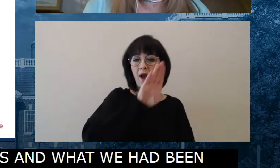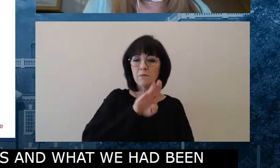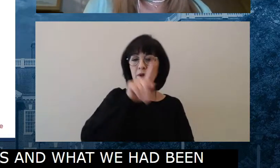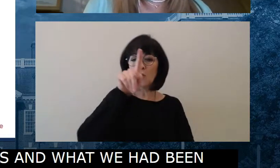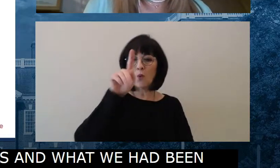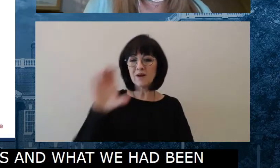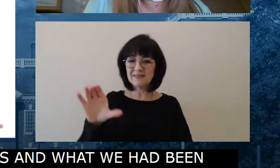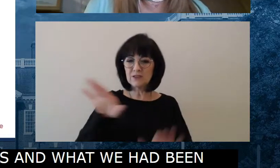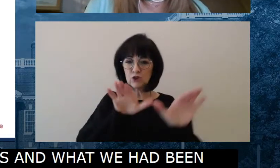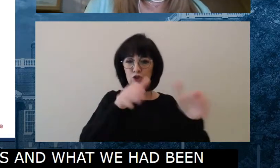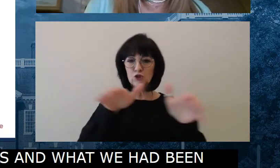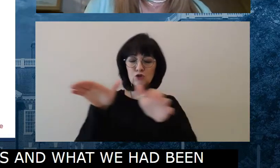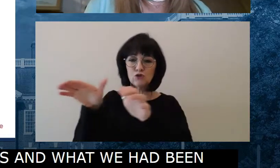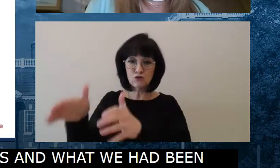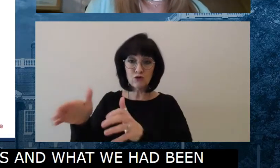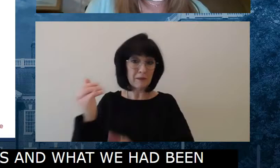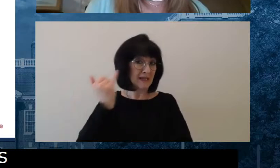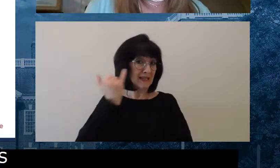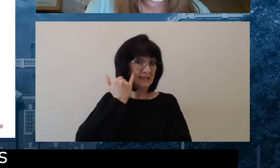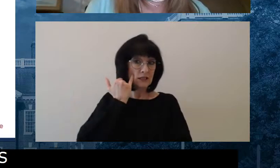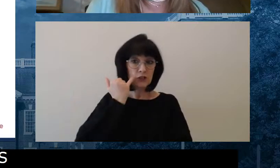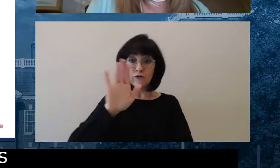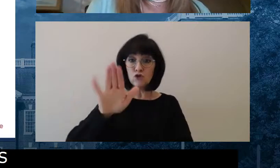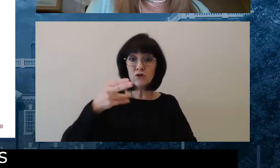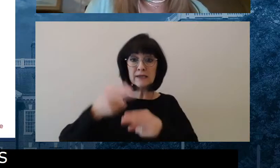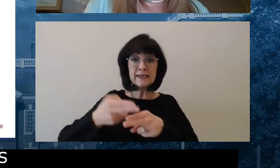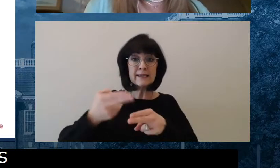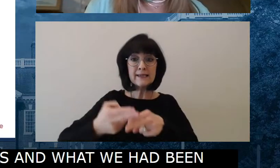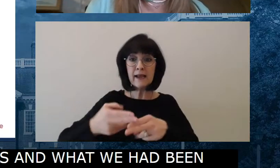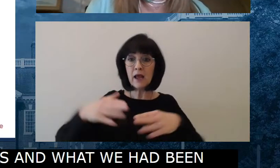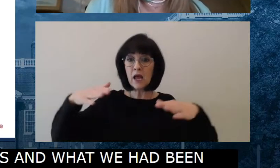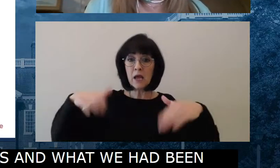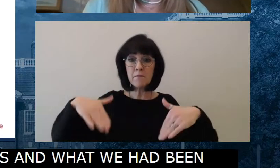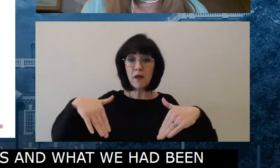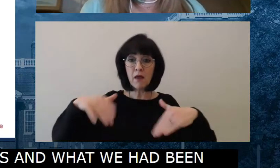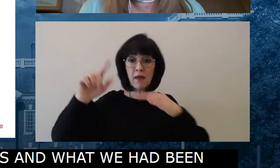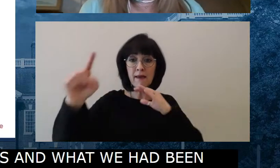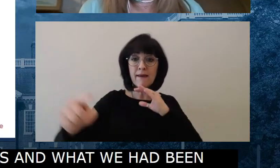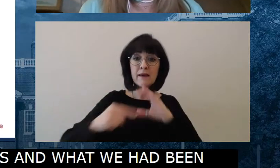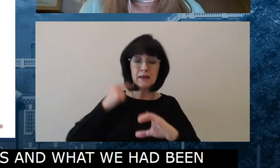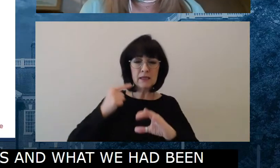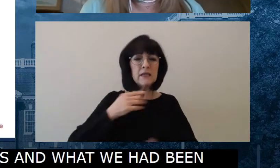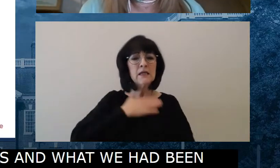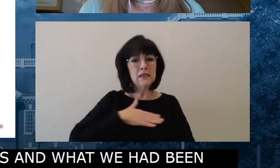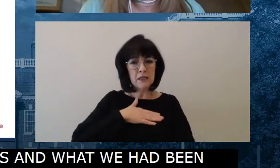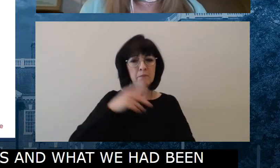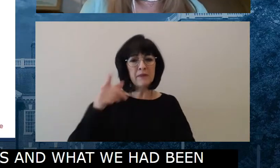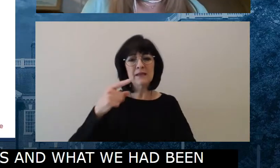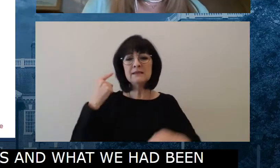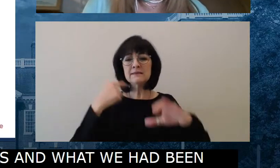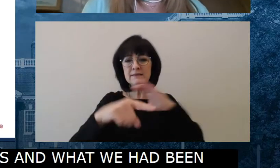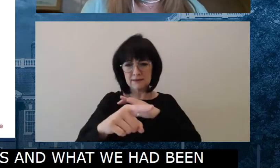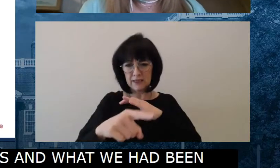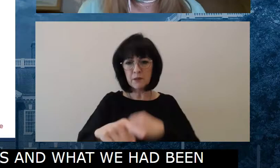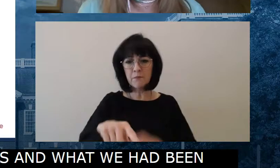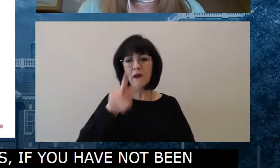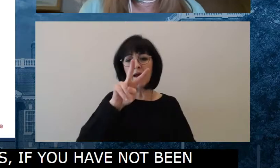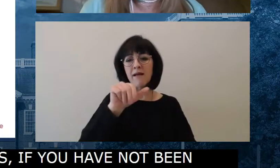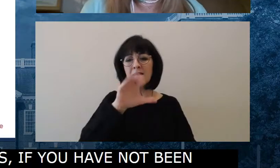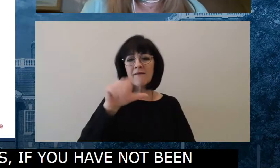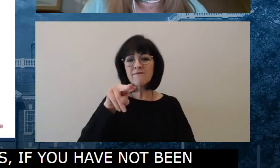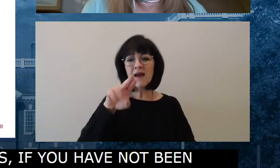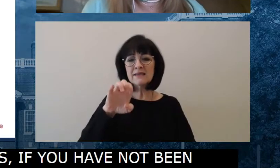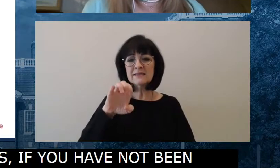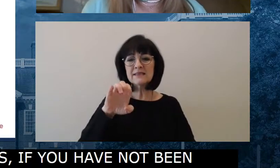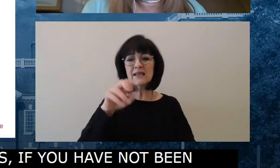us, please make sure that you send an email to vaccineplanning@delaware.gov so we have your information. You can